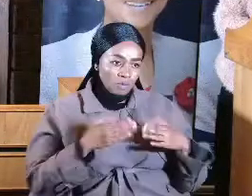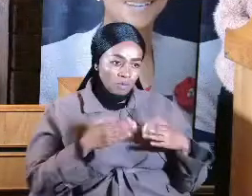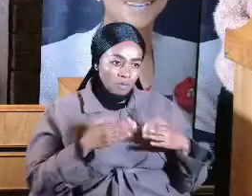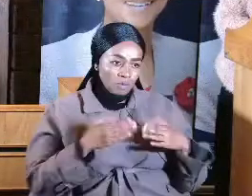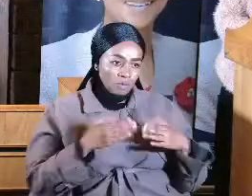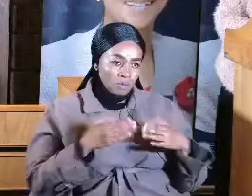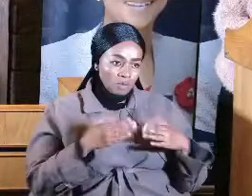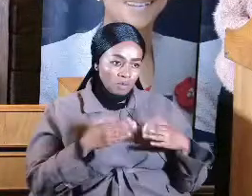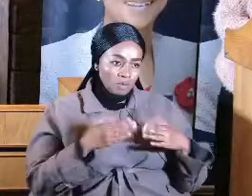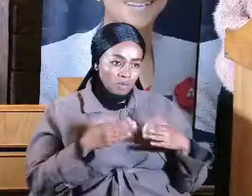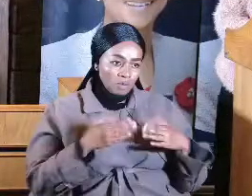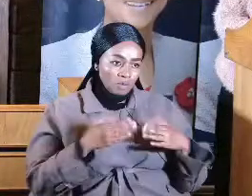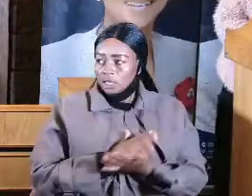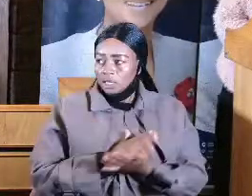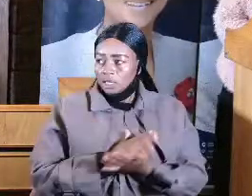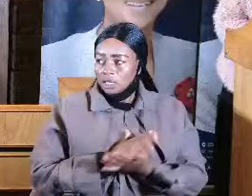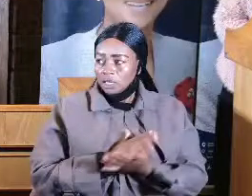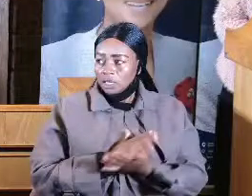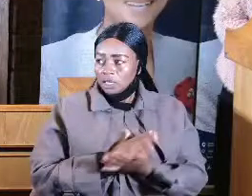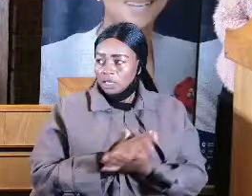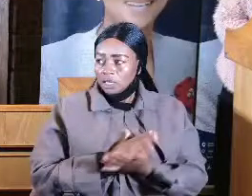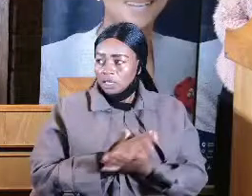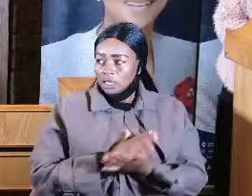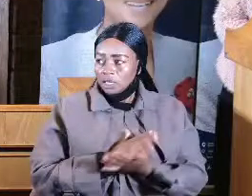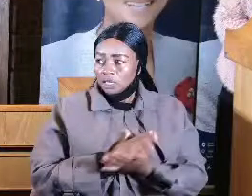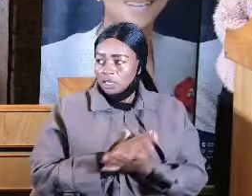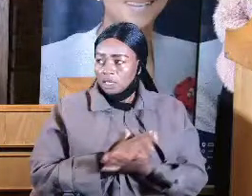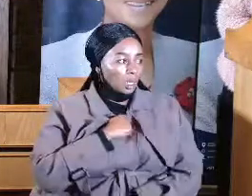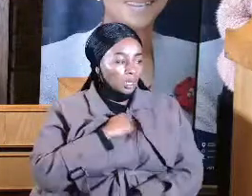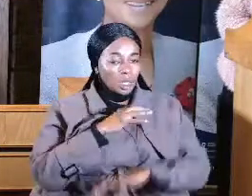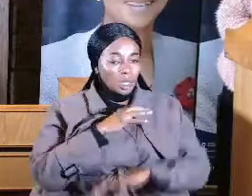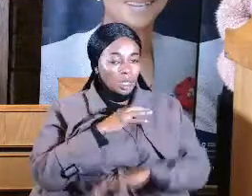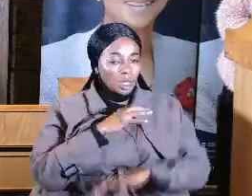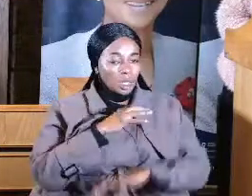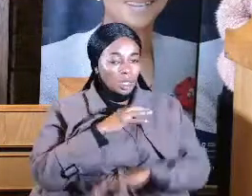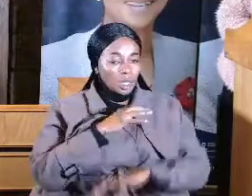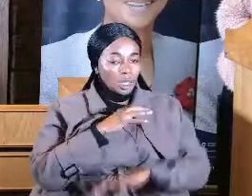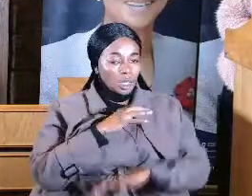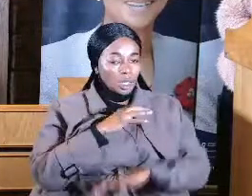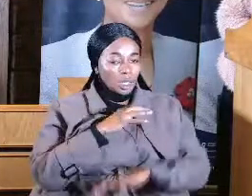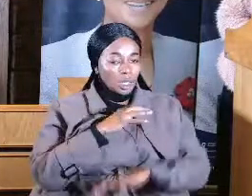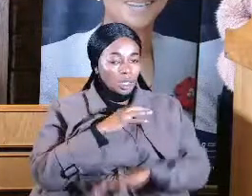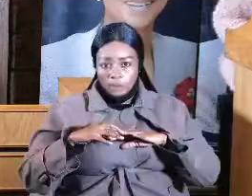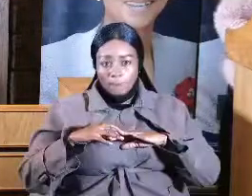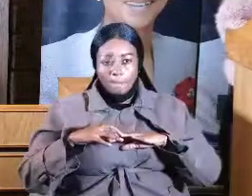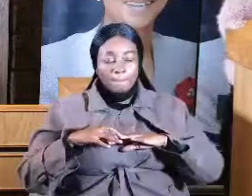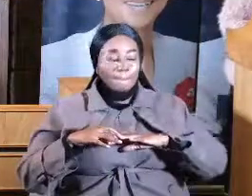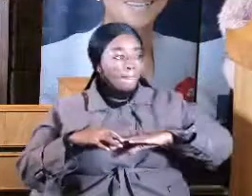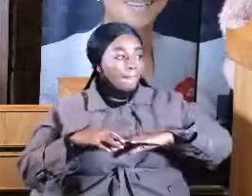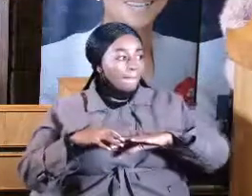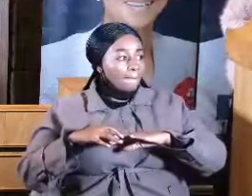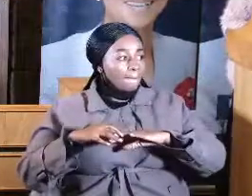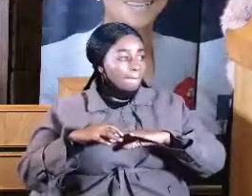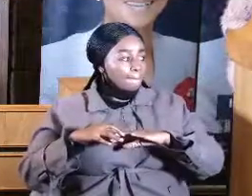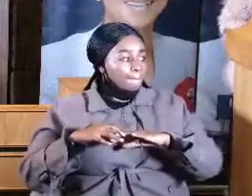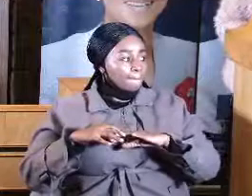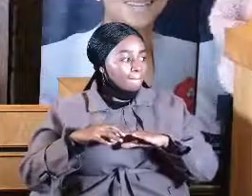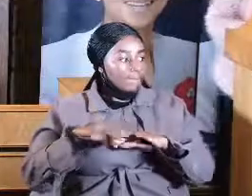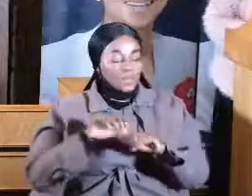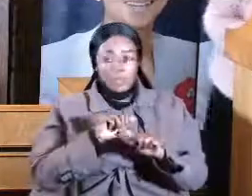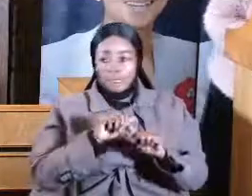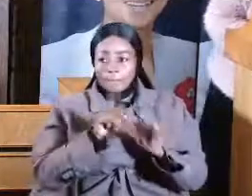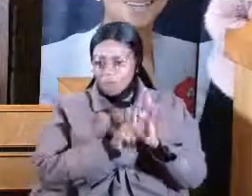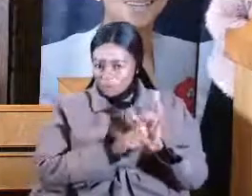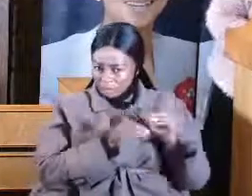share my experience in the agricultural sector. Well, our Program Director